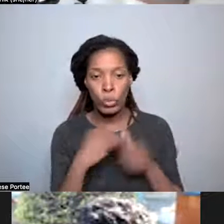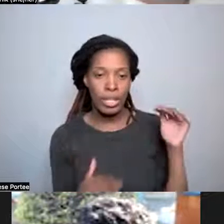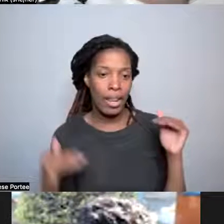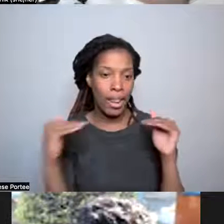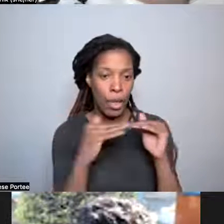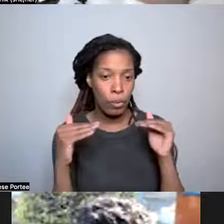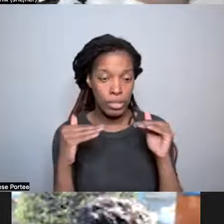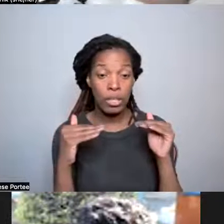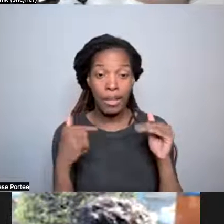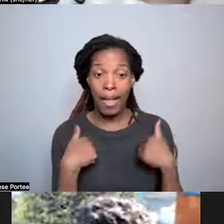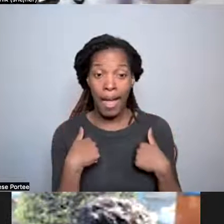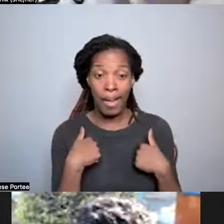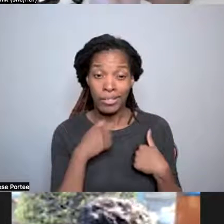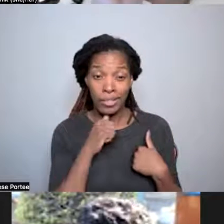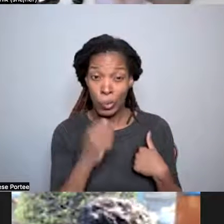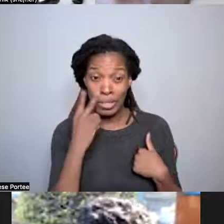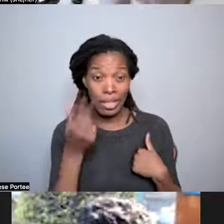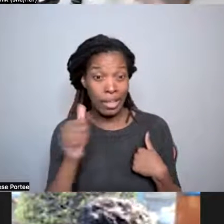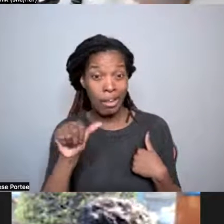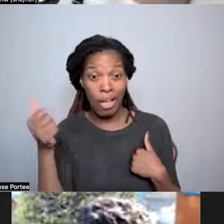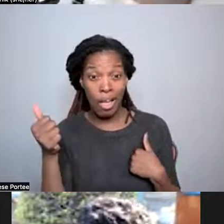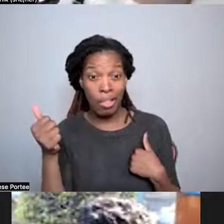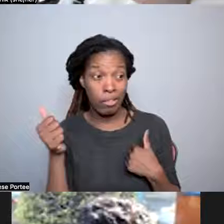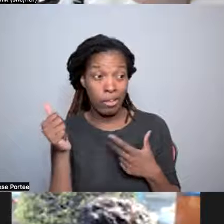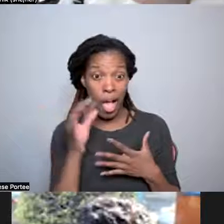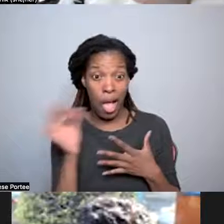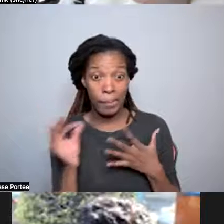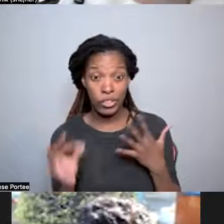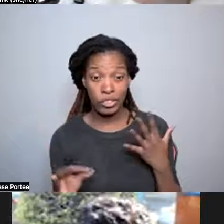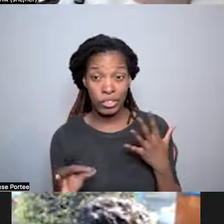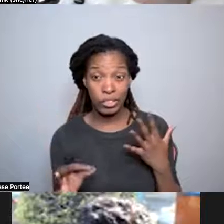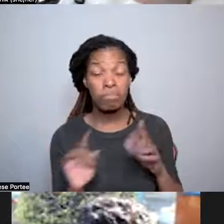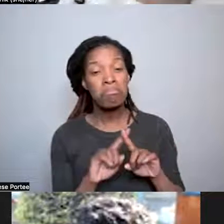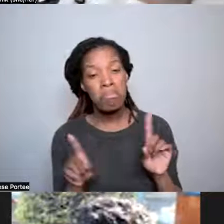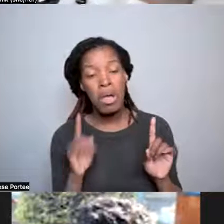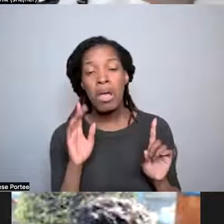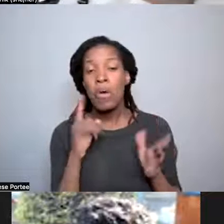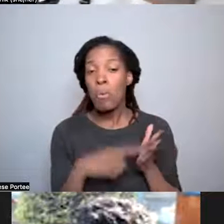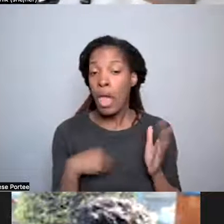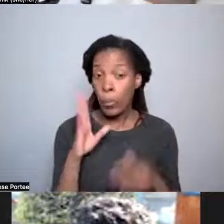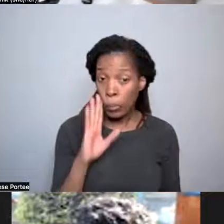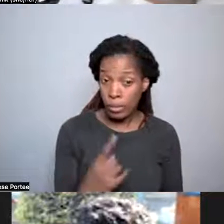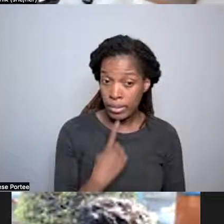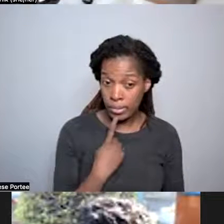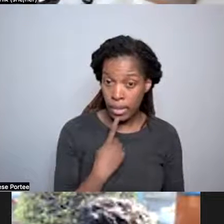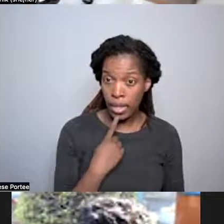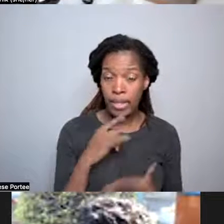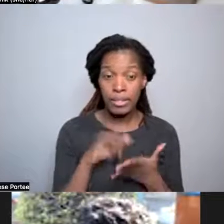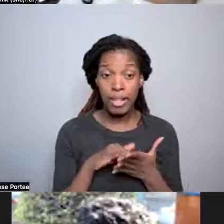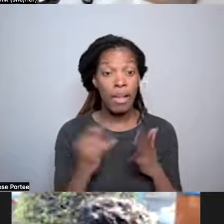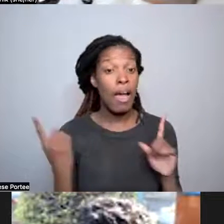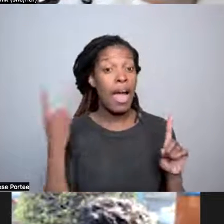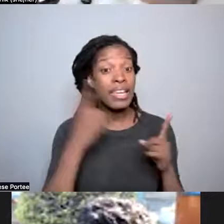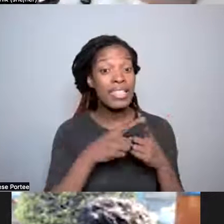Because I don't see there being any other option. But what I would say to that is, until we